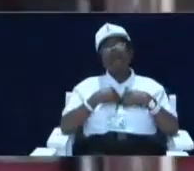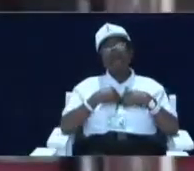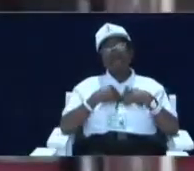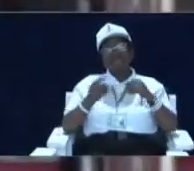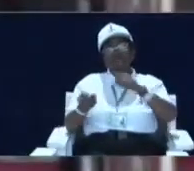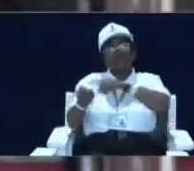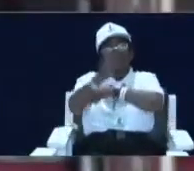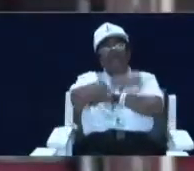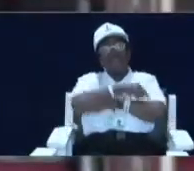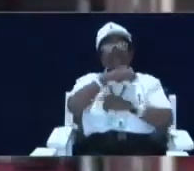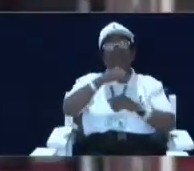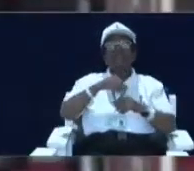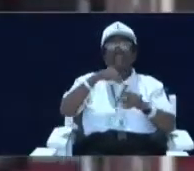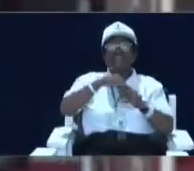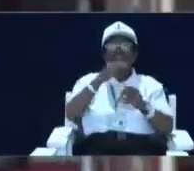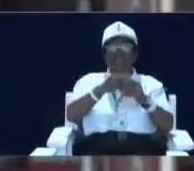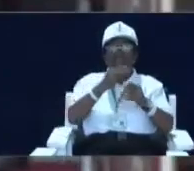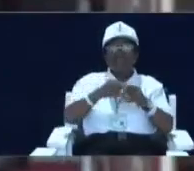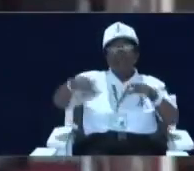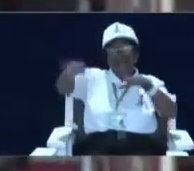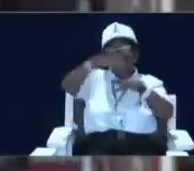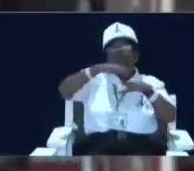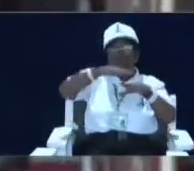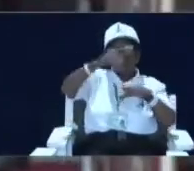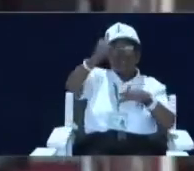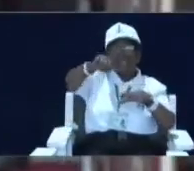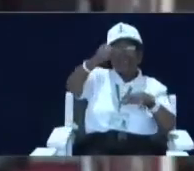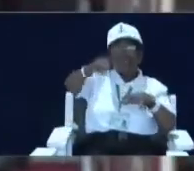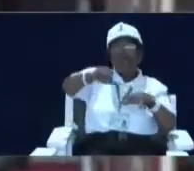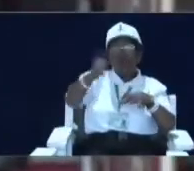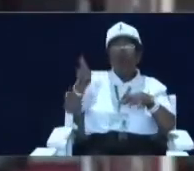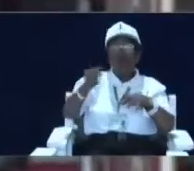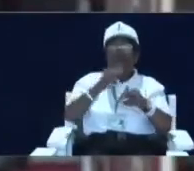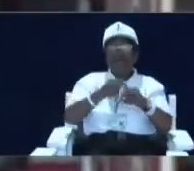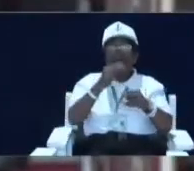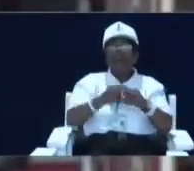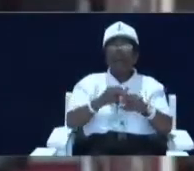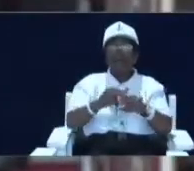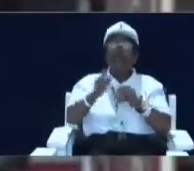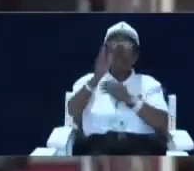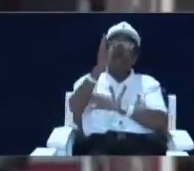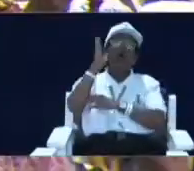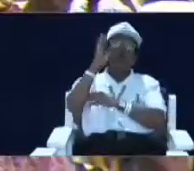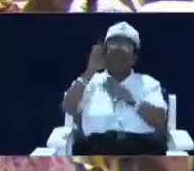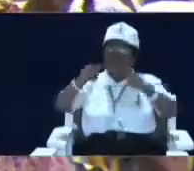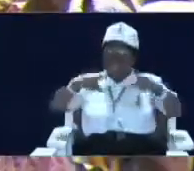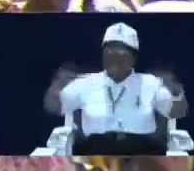Today, in the name that's above every other name, God will enlarge your vision.